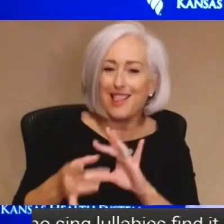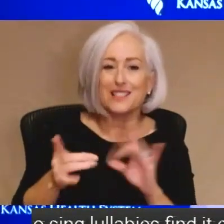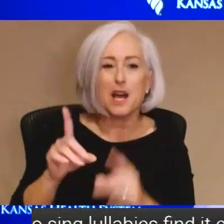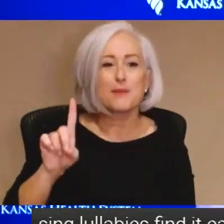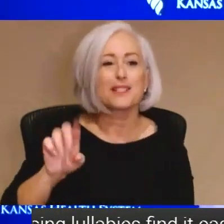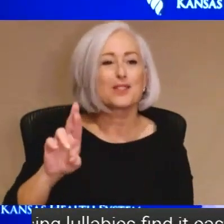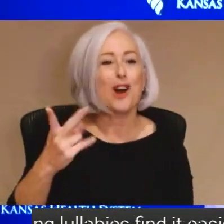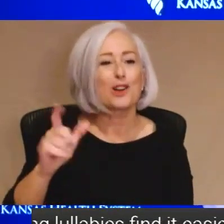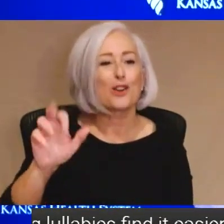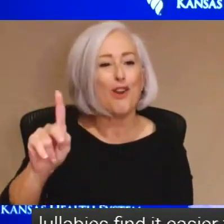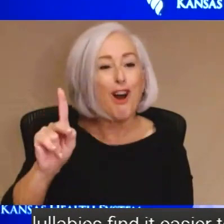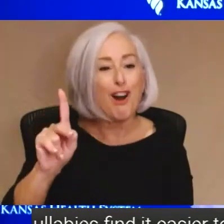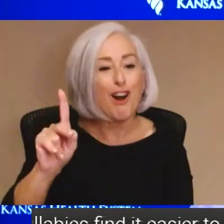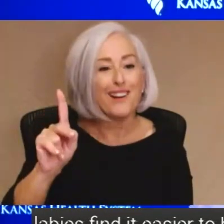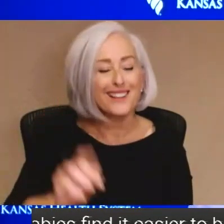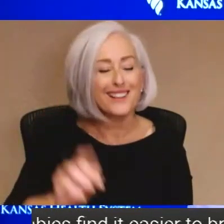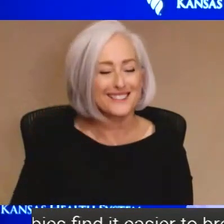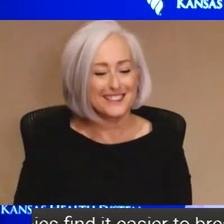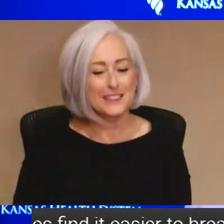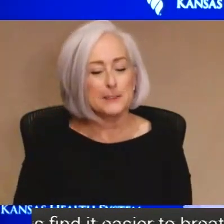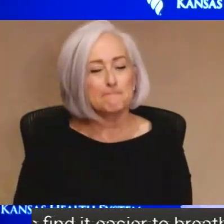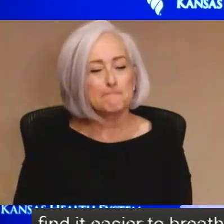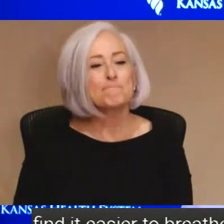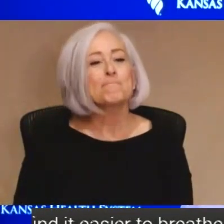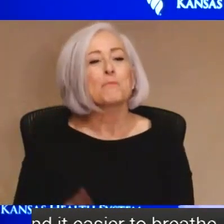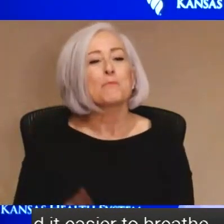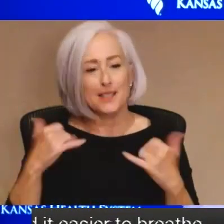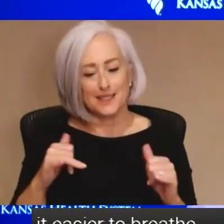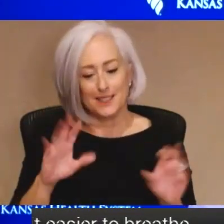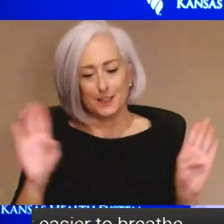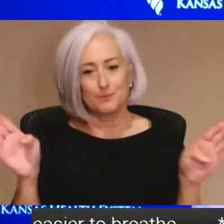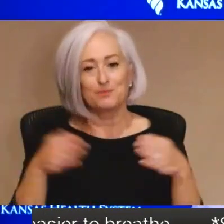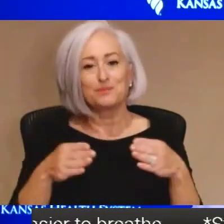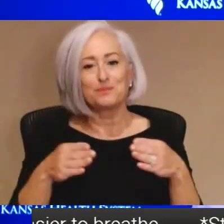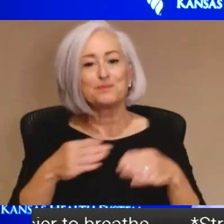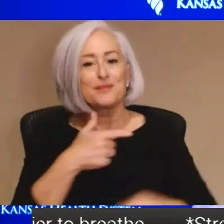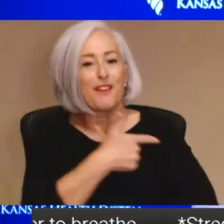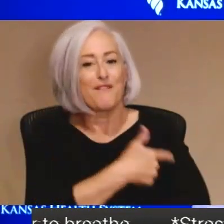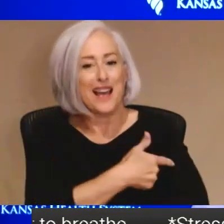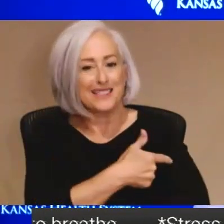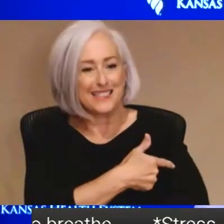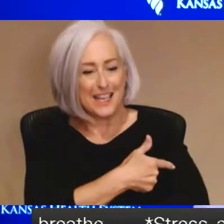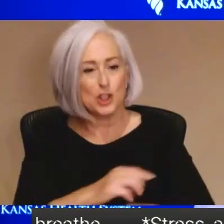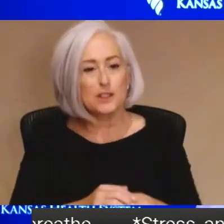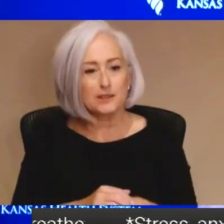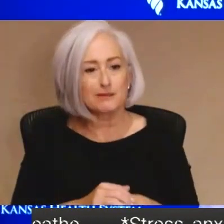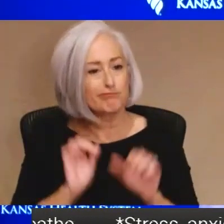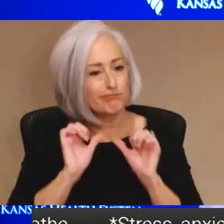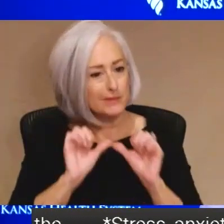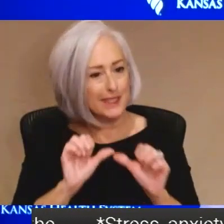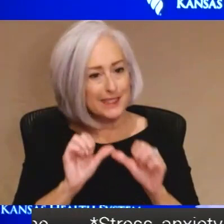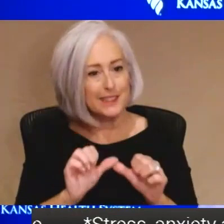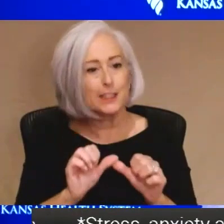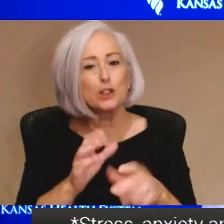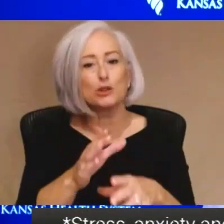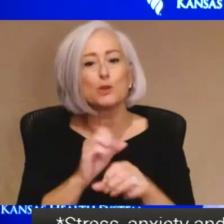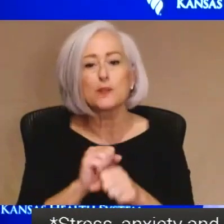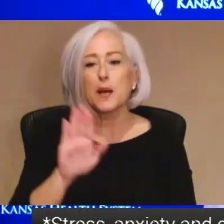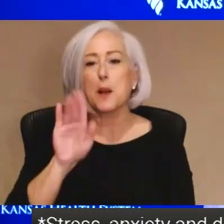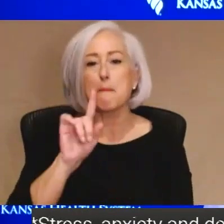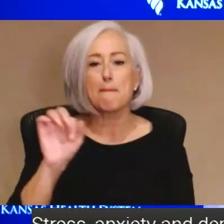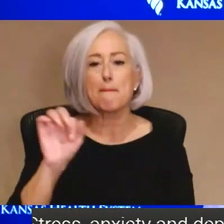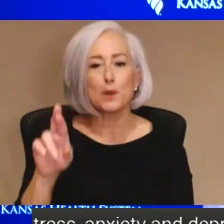I think it still goes back to vaccination. Continuing to get those boosters if you're up to date. We had a good question